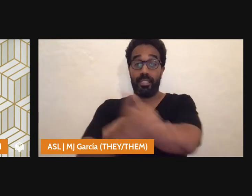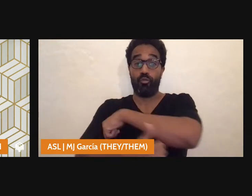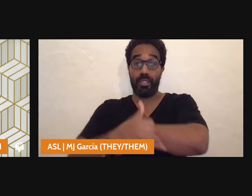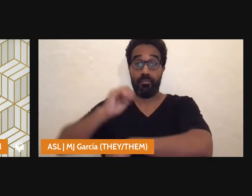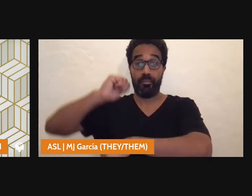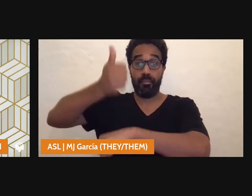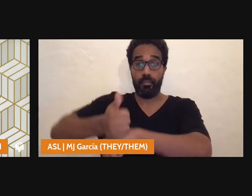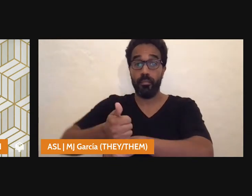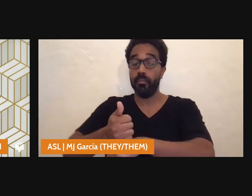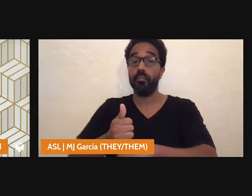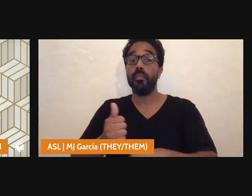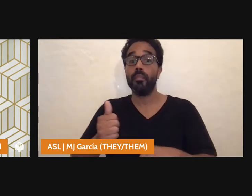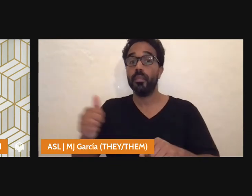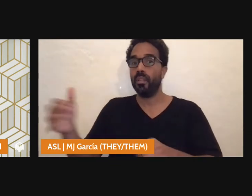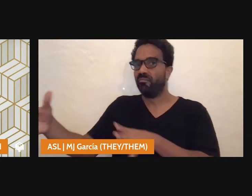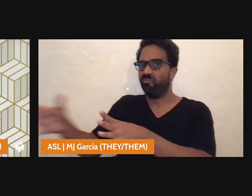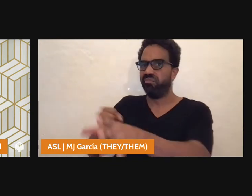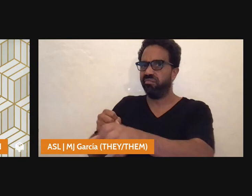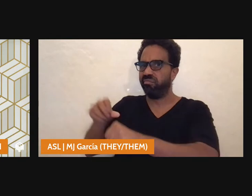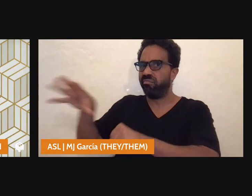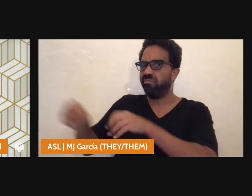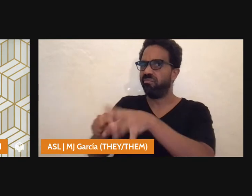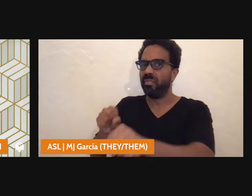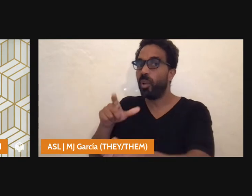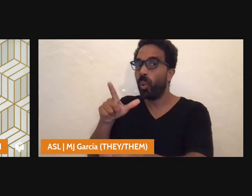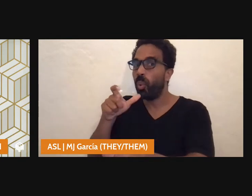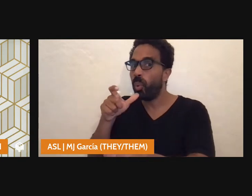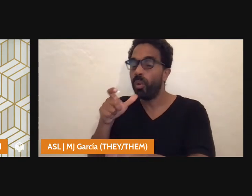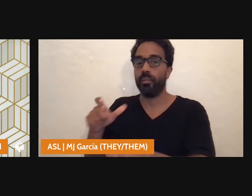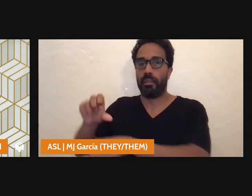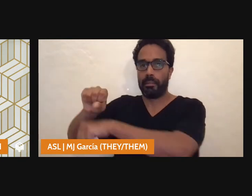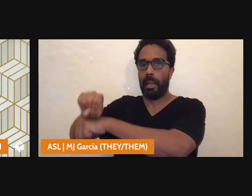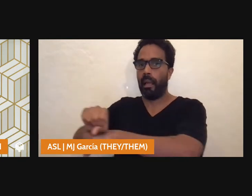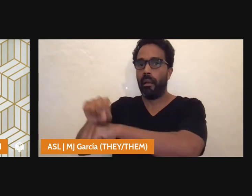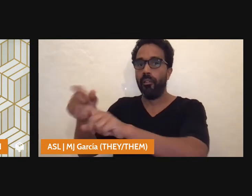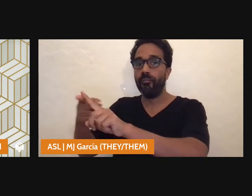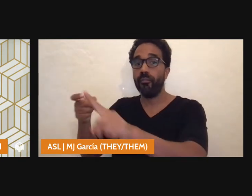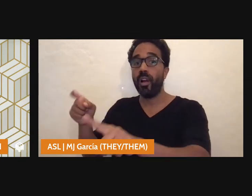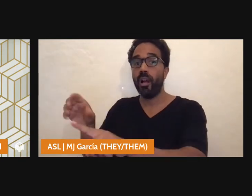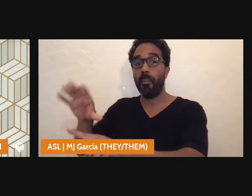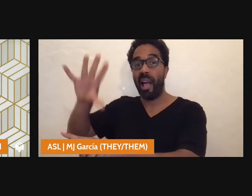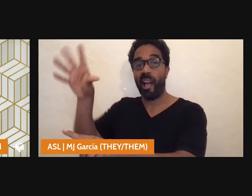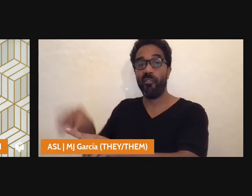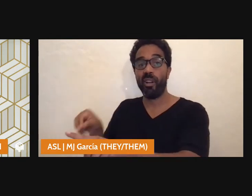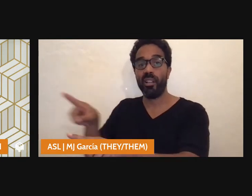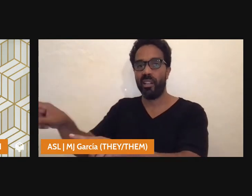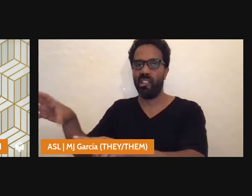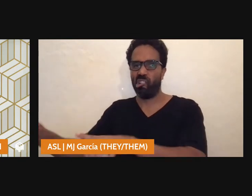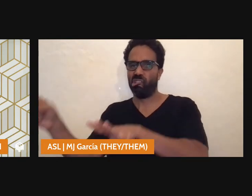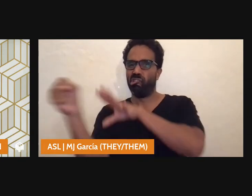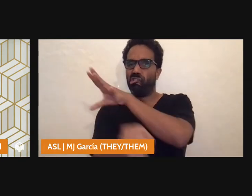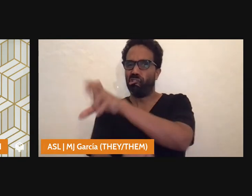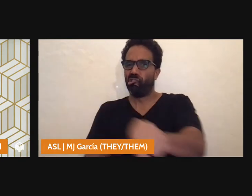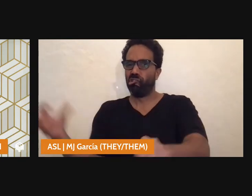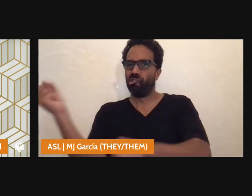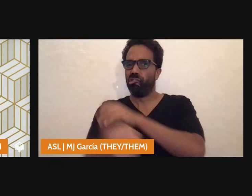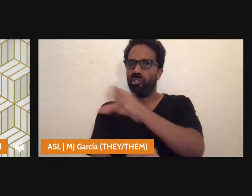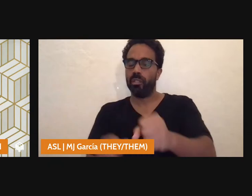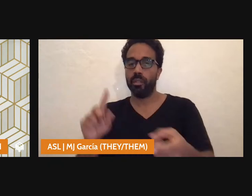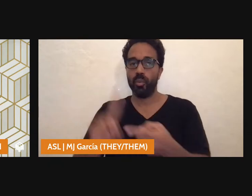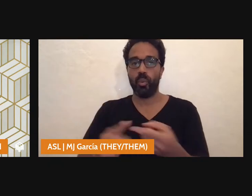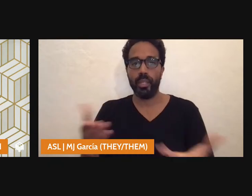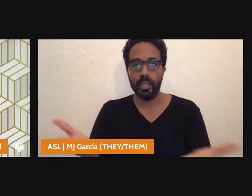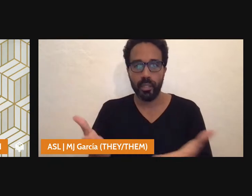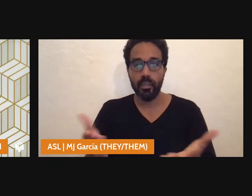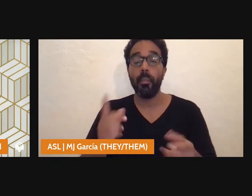were brutally taken from the continent of Africa and brought to the US, by people indigenous to this land and